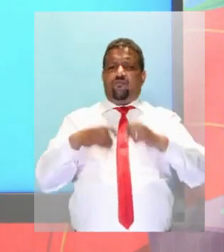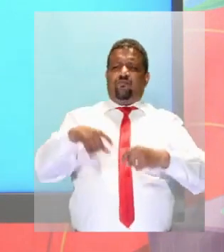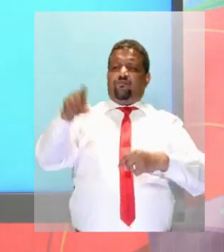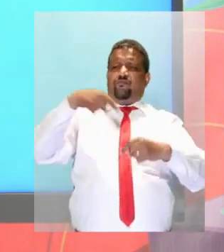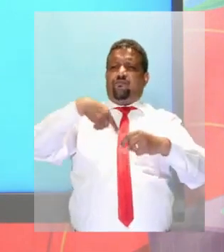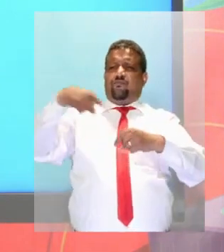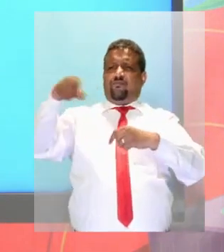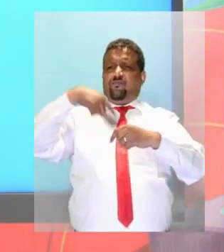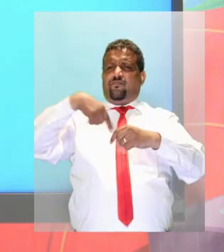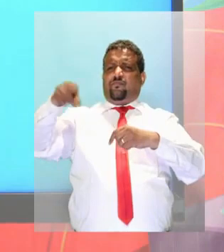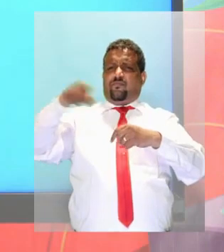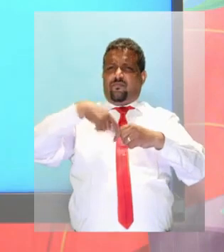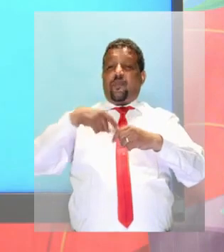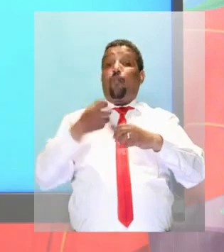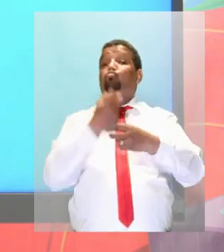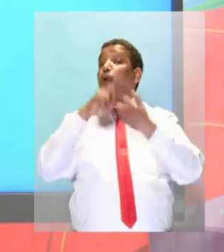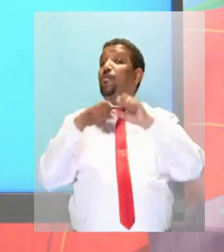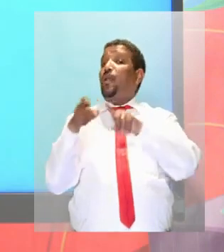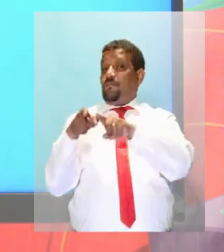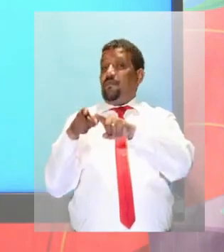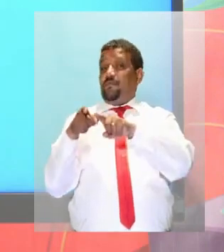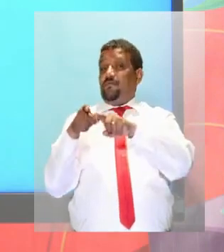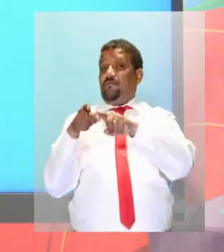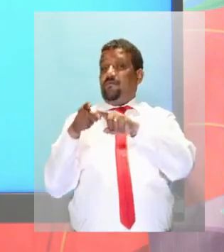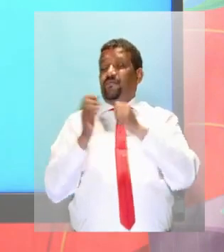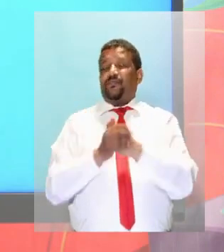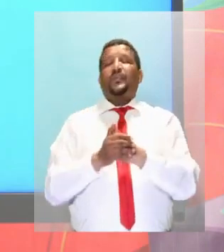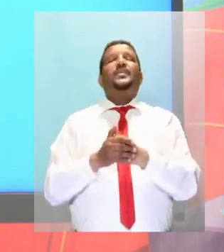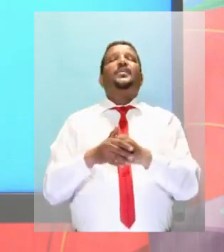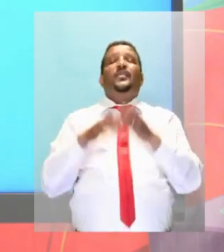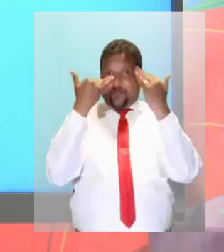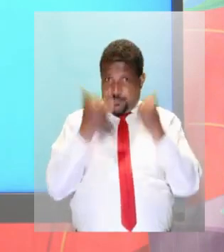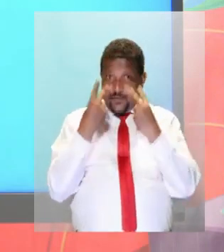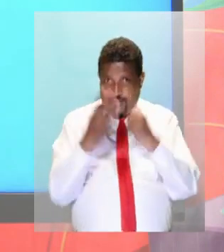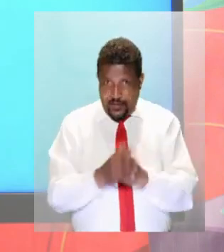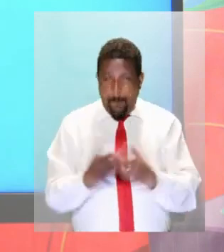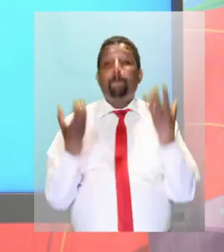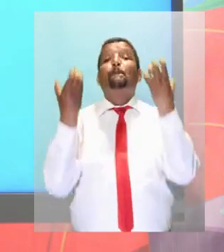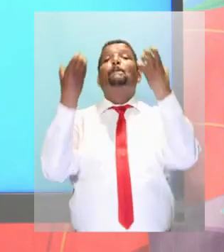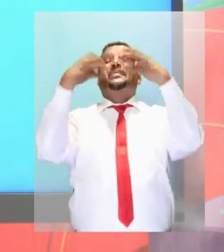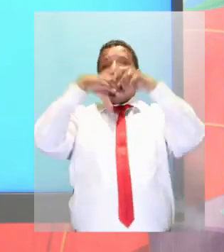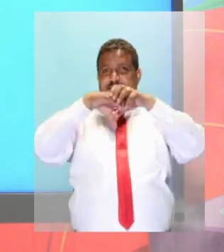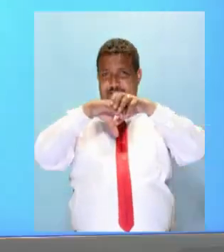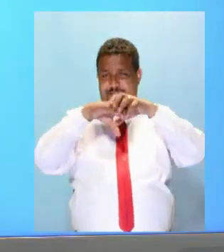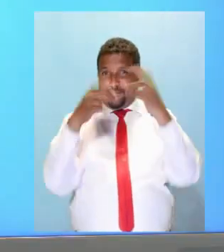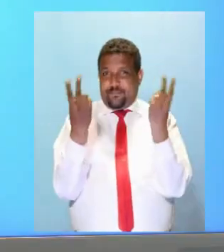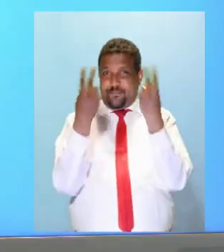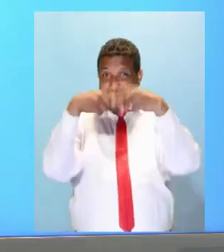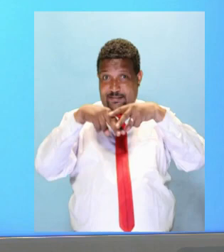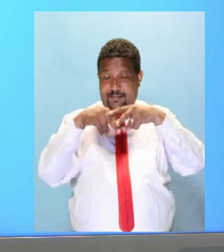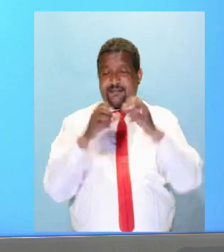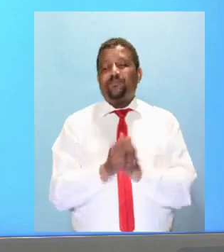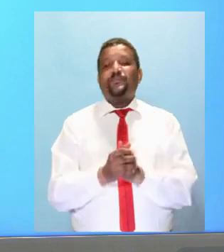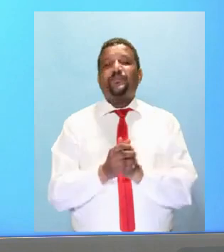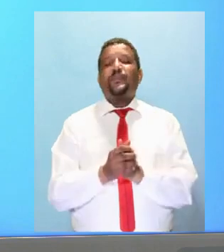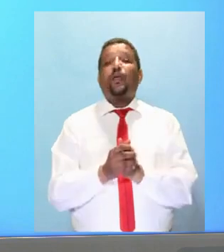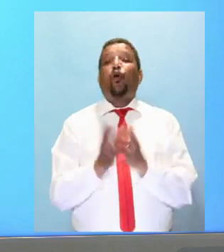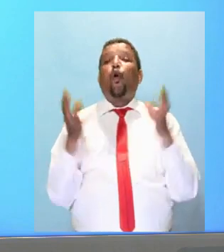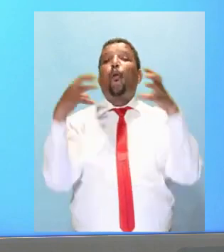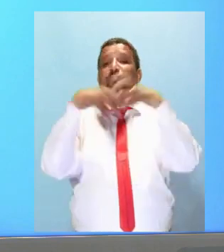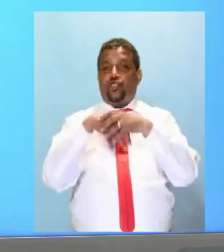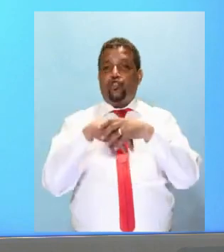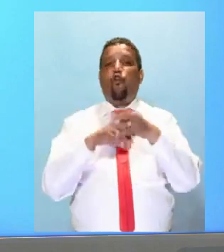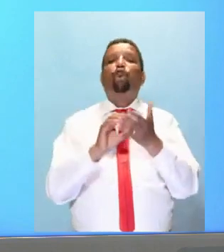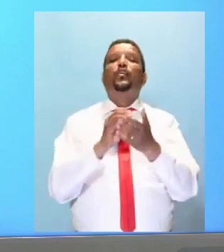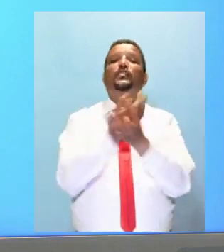another problem of the command economy system. Now let's see the mixed economy. Mixed economy is a combination of